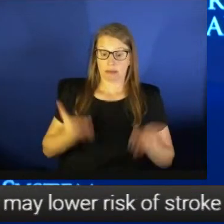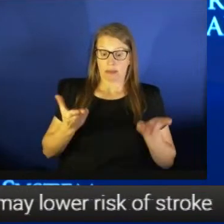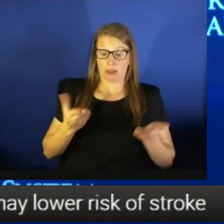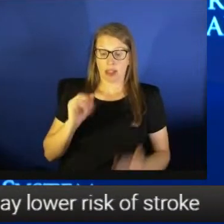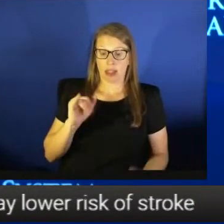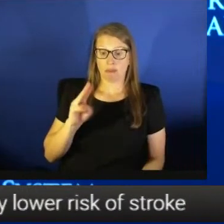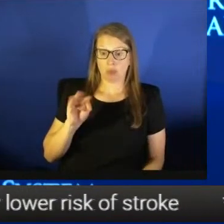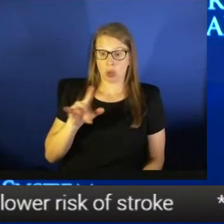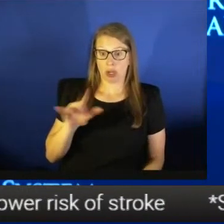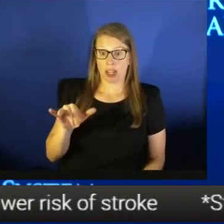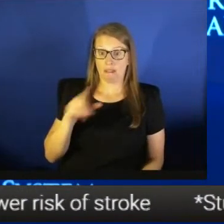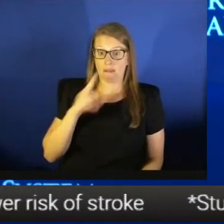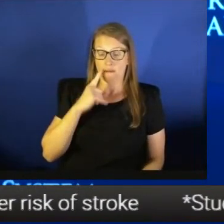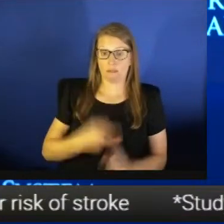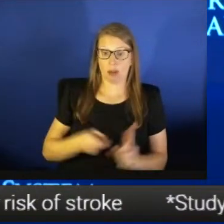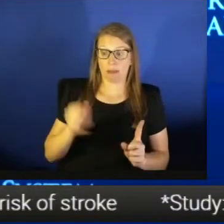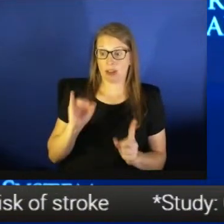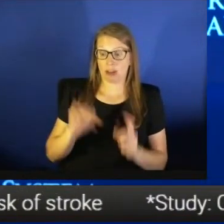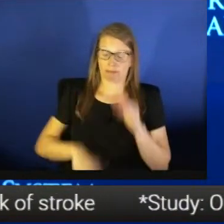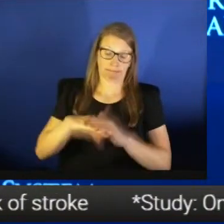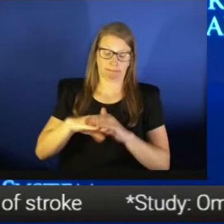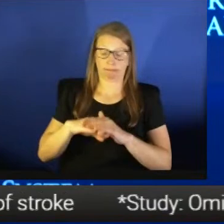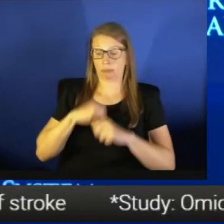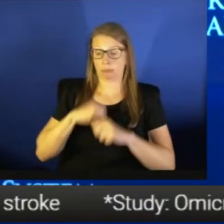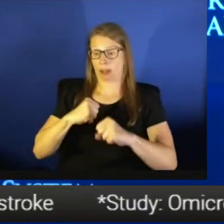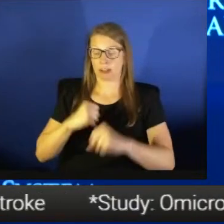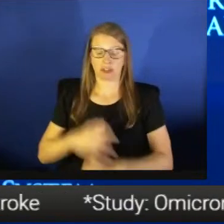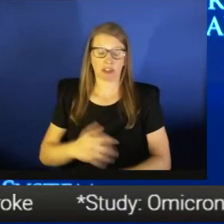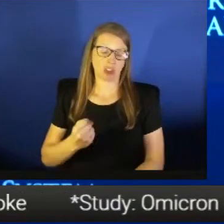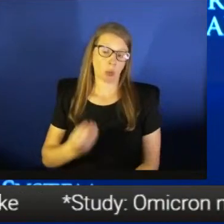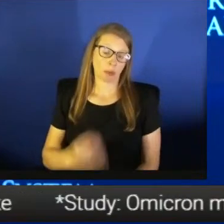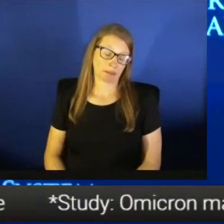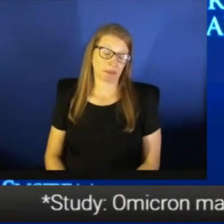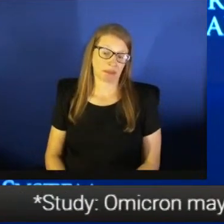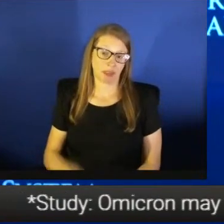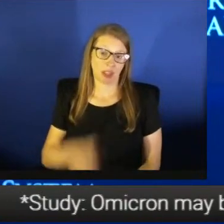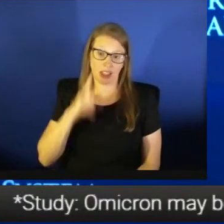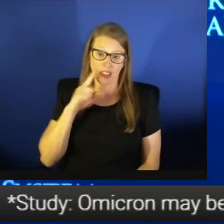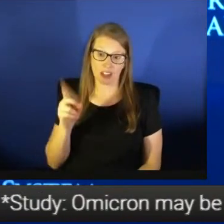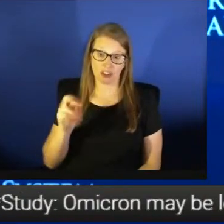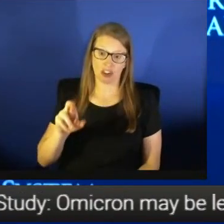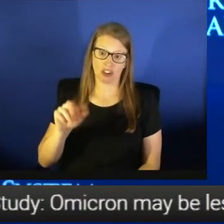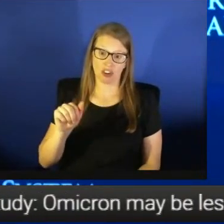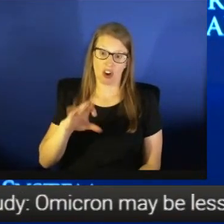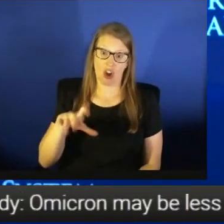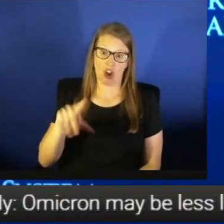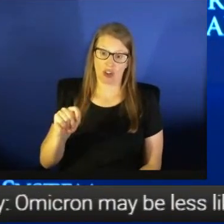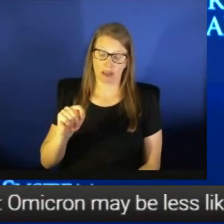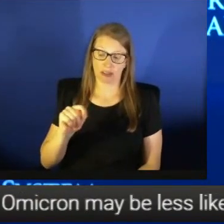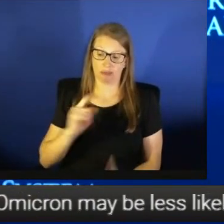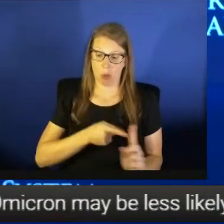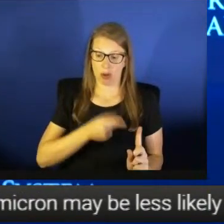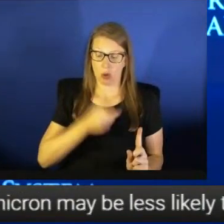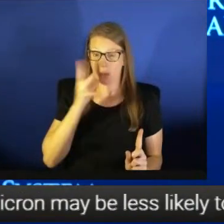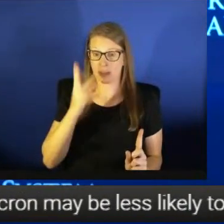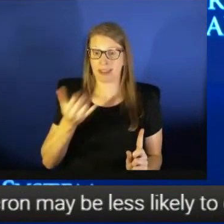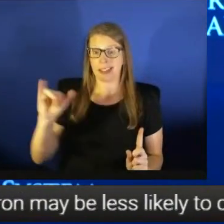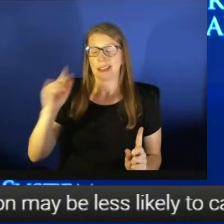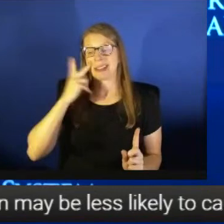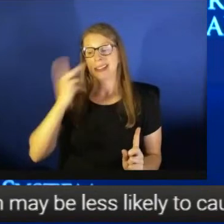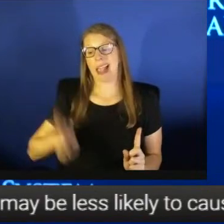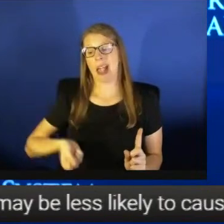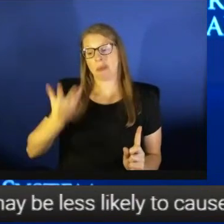amount of protection. And so I think, to Dr. Alt's point, we'll still see how much time we have